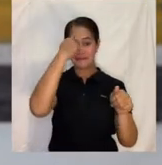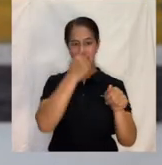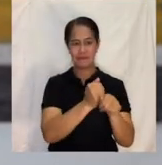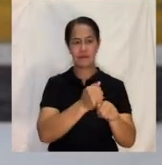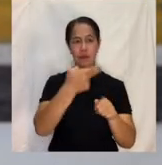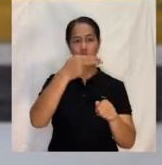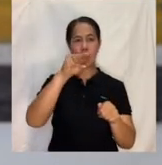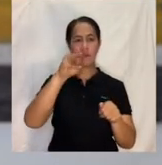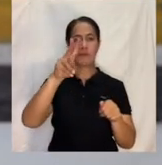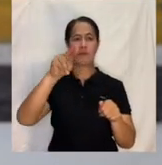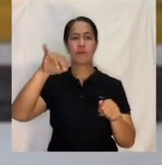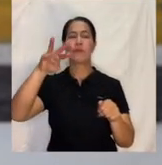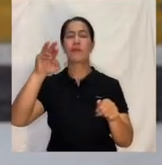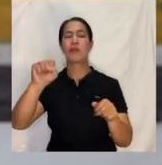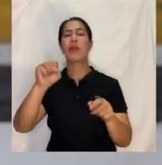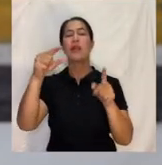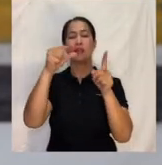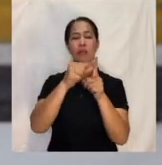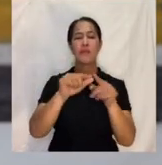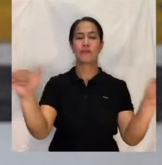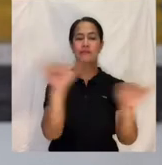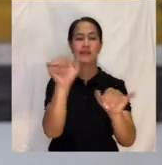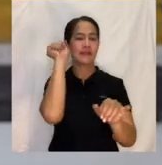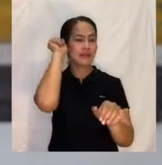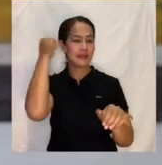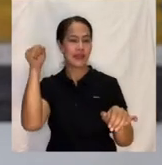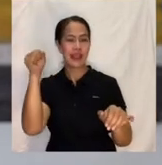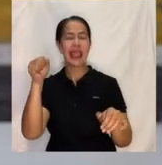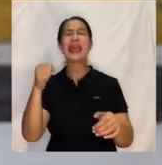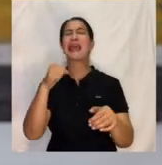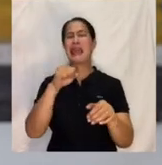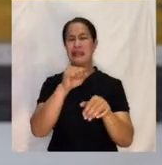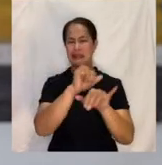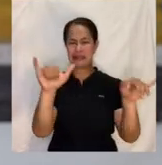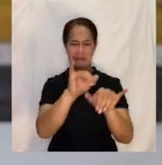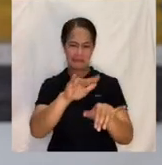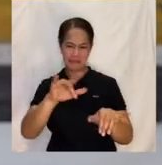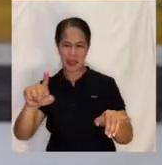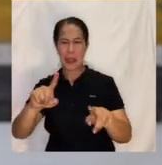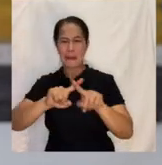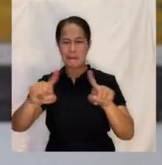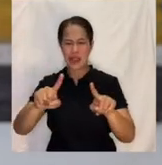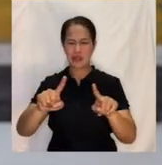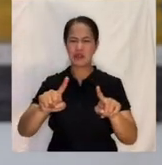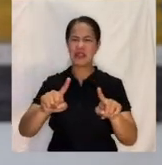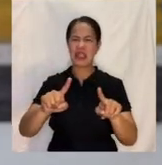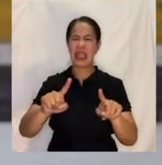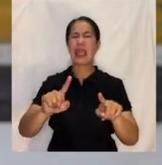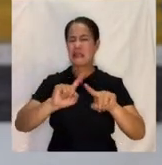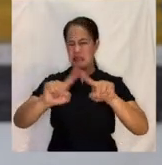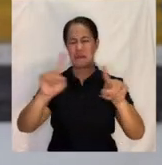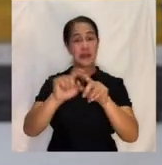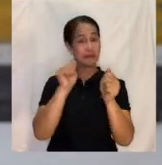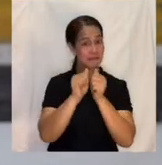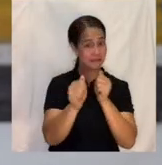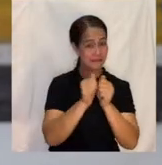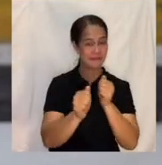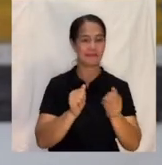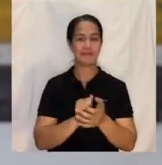that homonyms are words with the same sound and sometimes spelling, but they don't have the same